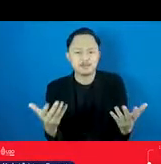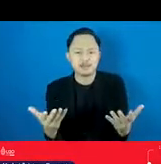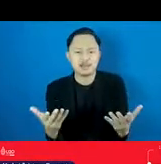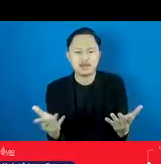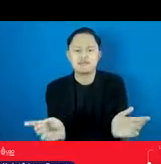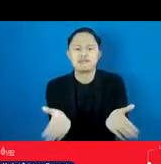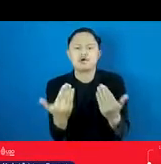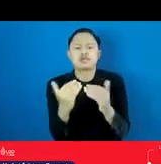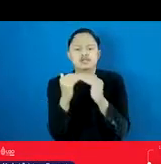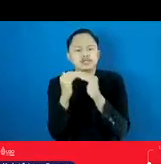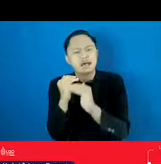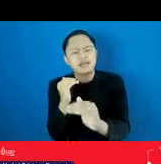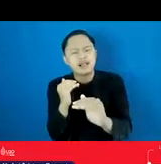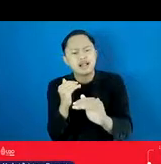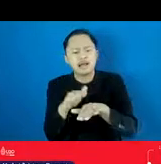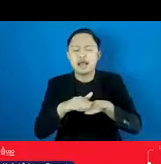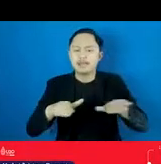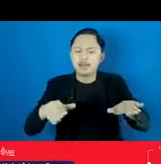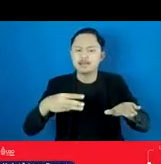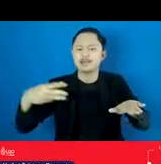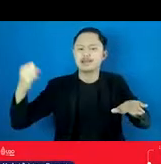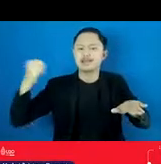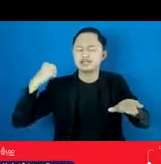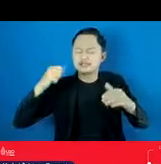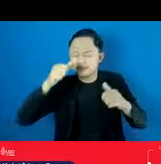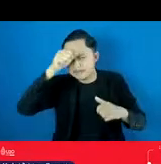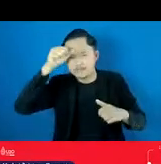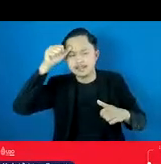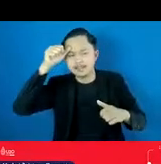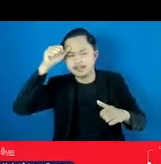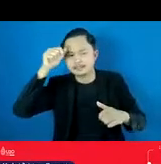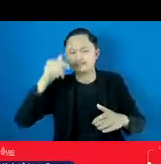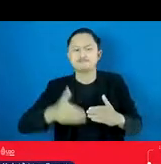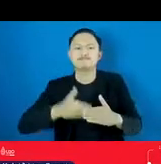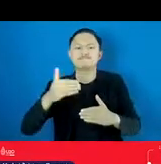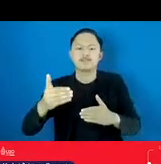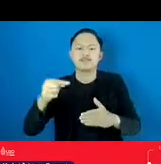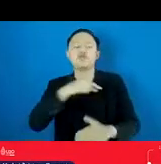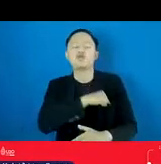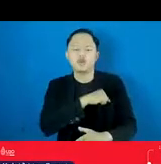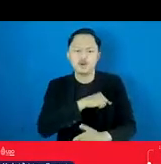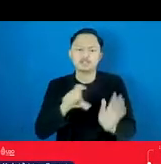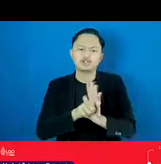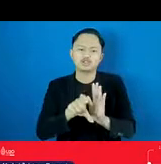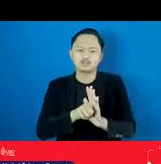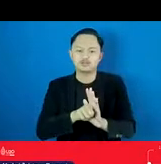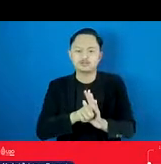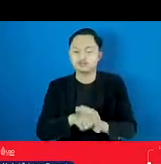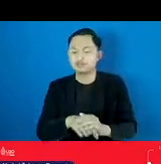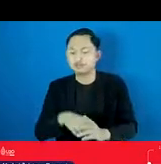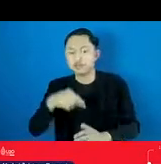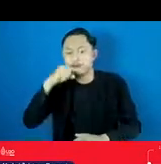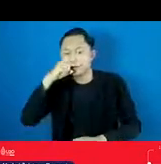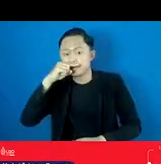how to save the energy which we are wasting in night times in terms of energy transmission losses. And these are the other advantages. Can you